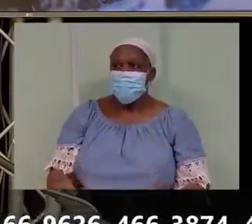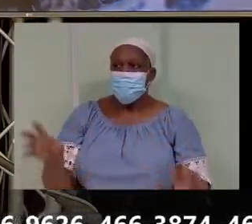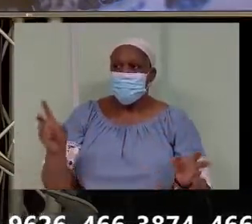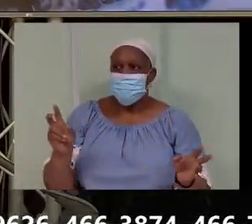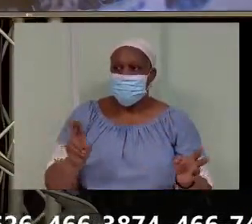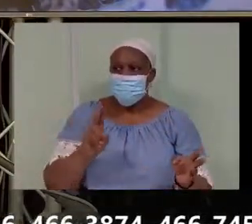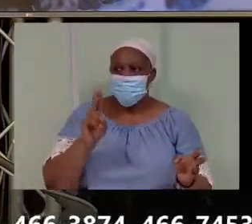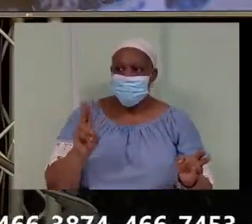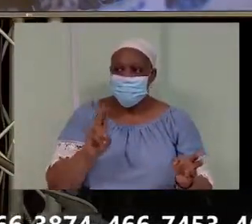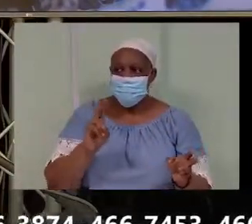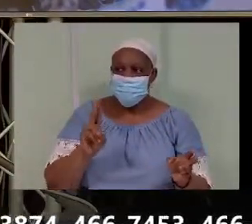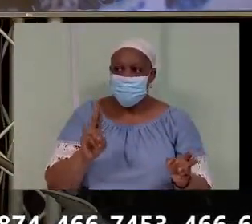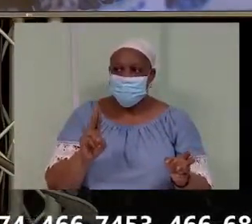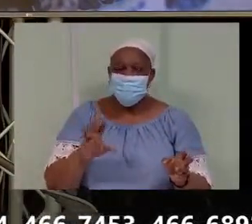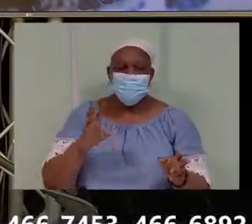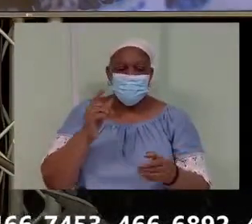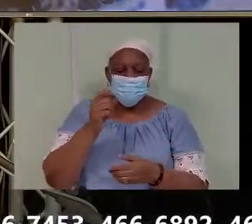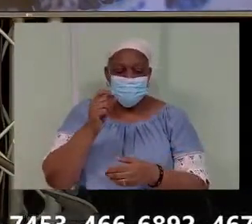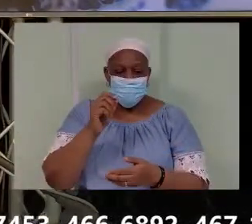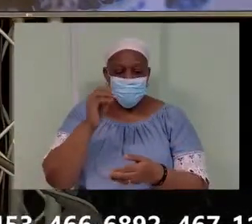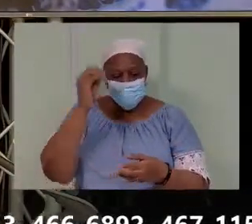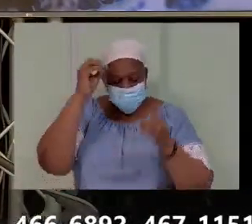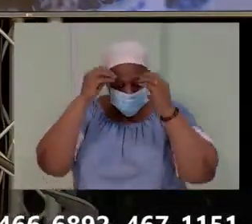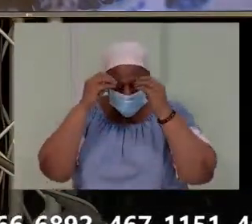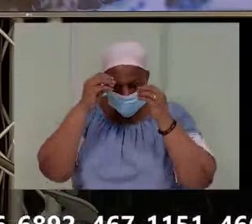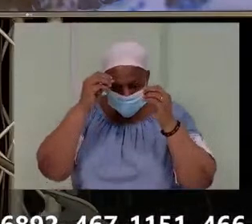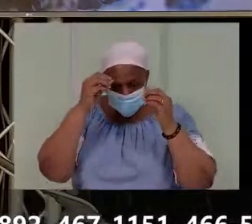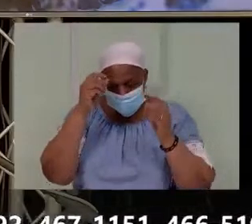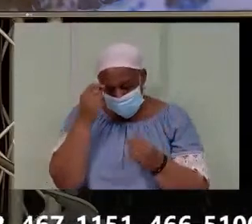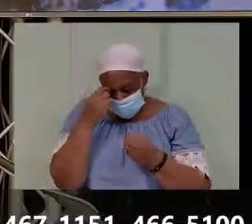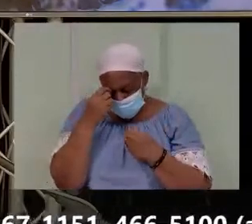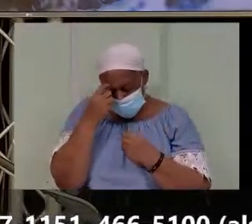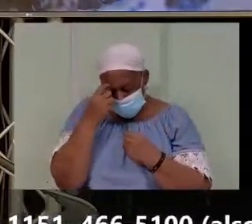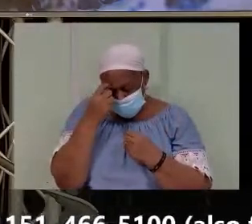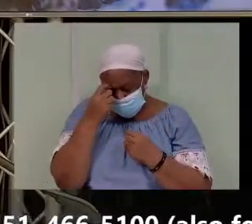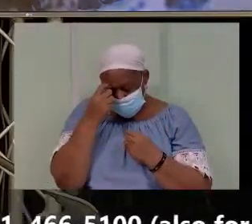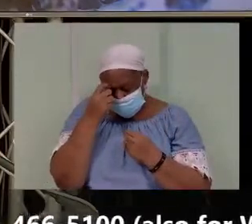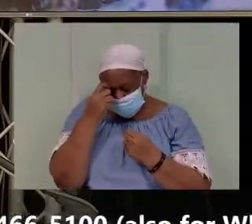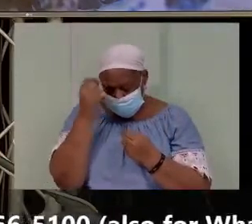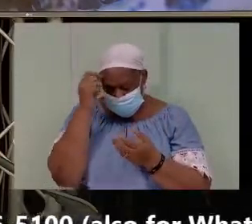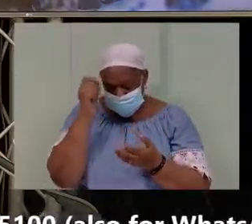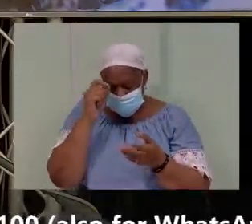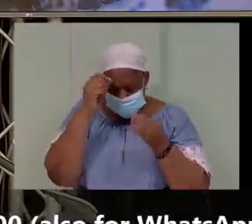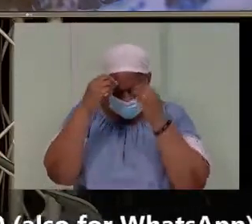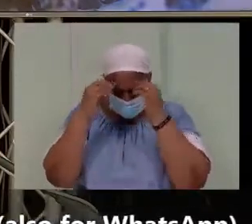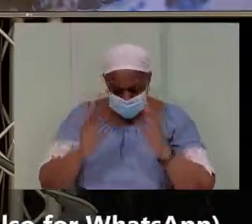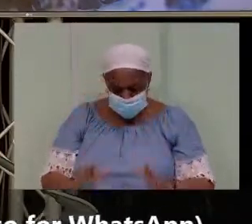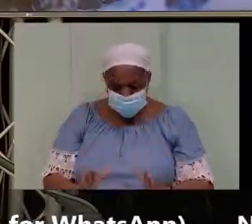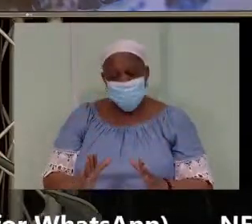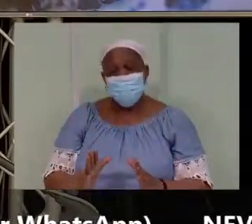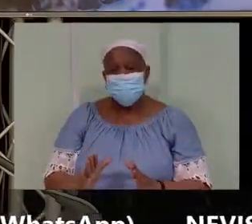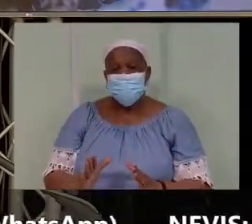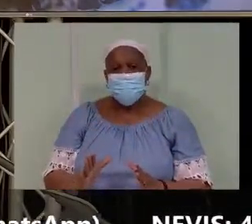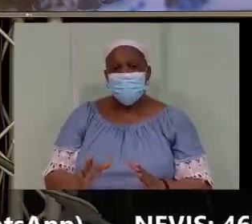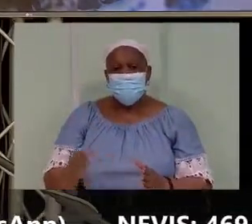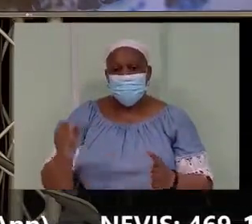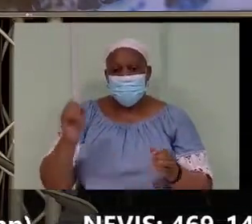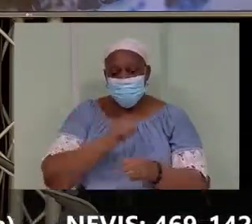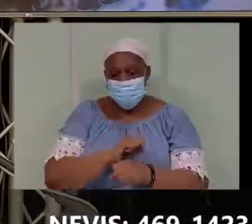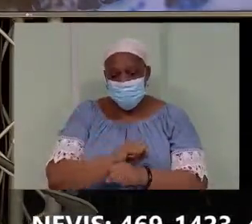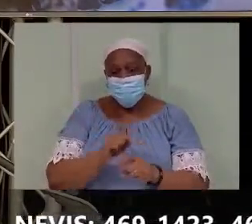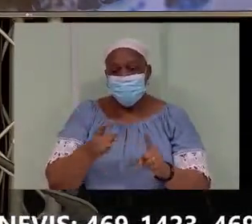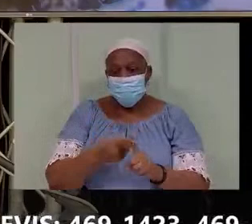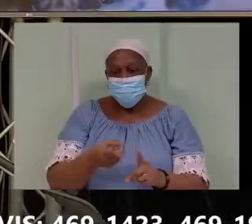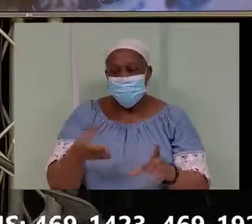the shifts to accommodate students. We are aware that the oral examinations scheduled for August 10th